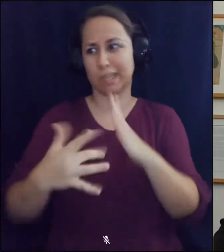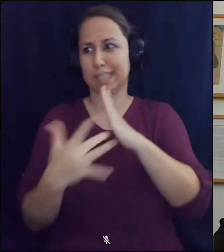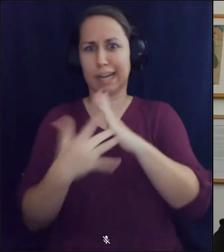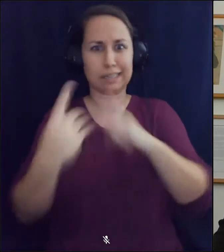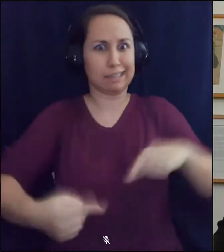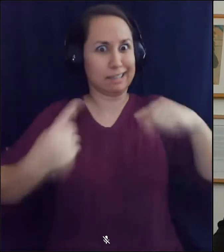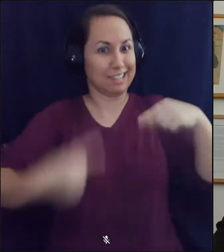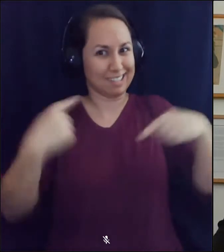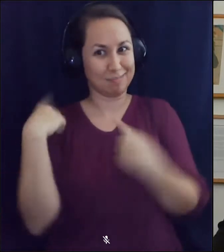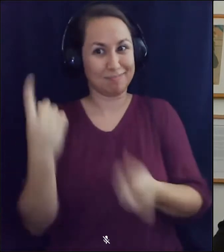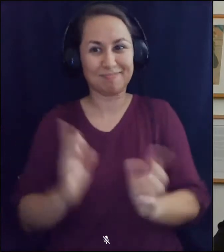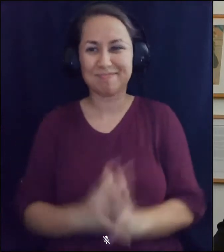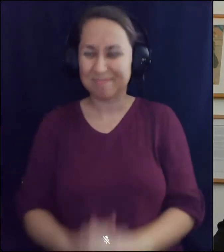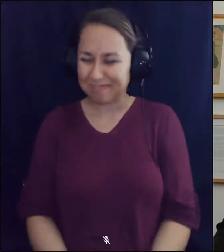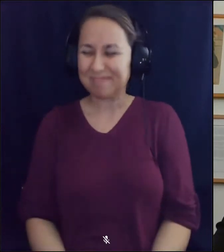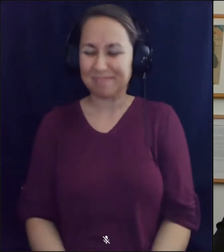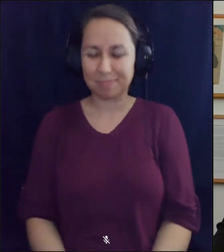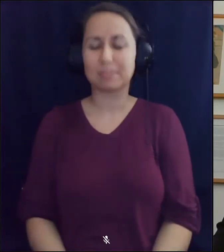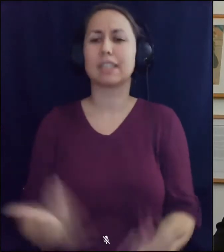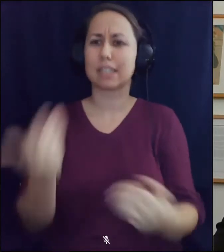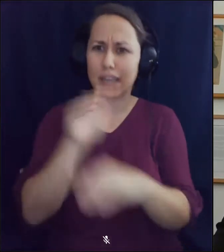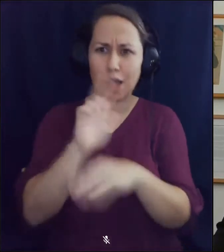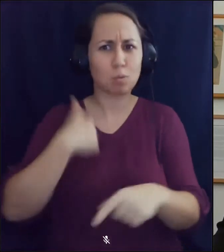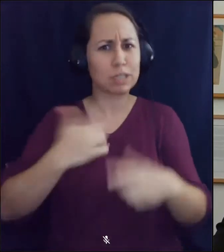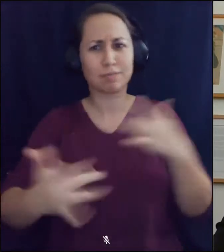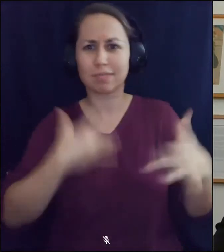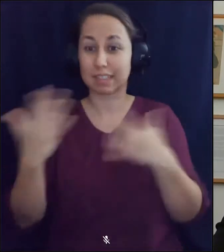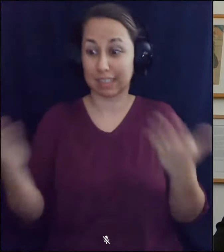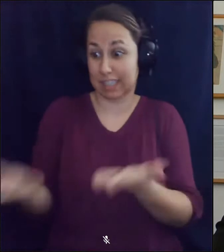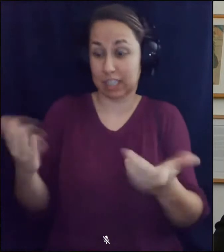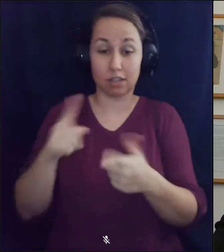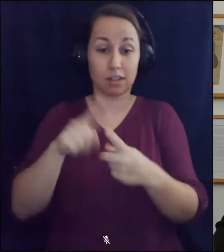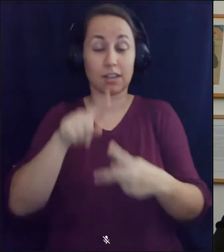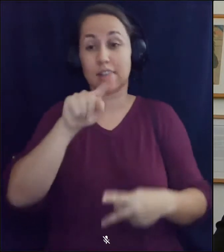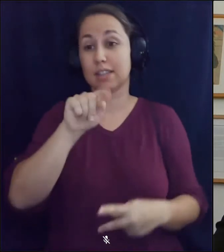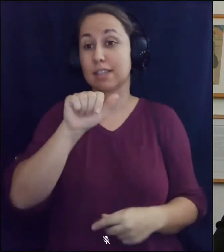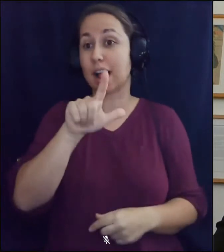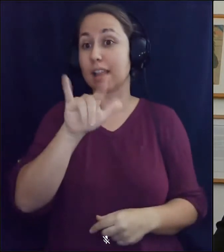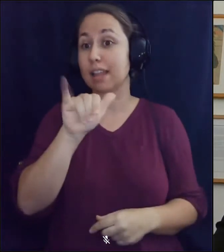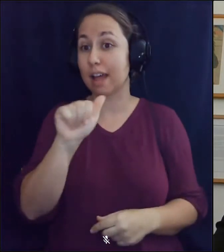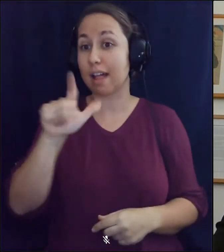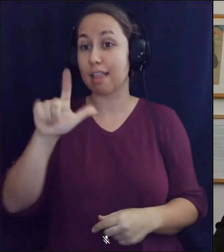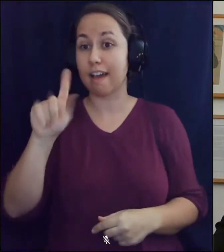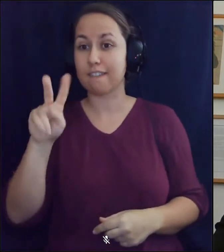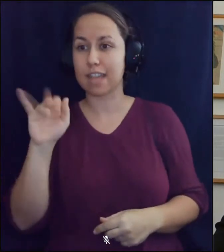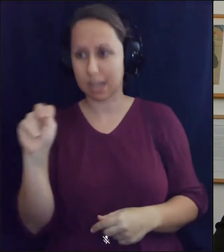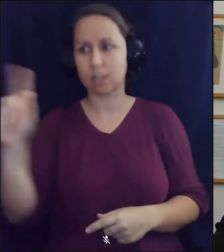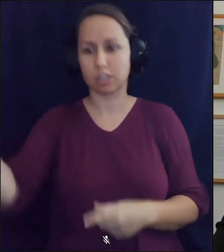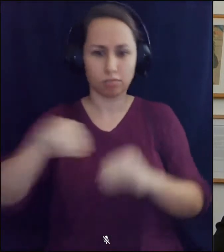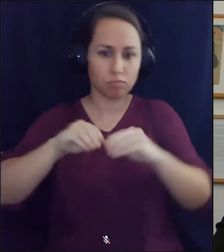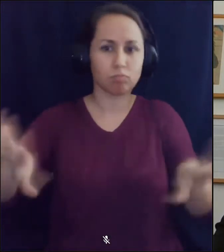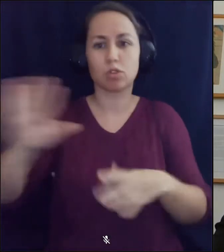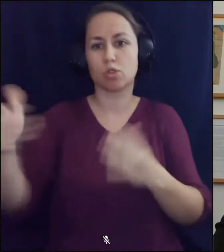difficulties. So tonight we are beyond excited to have with us Talia Lavin to launch her new book, Culture Warlords: My Journey